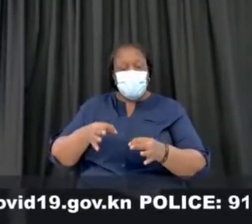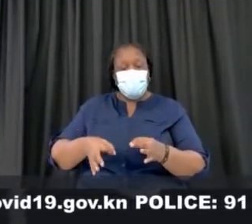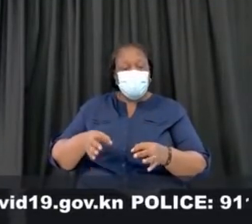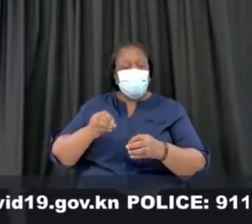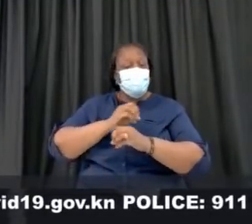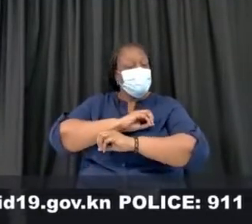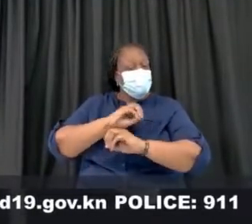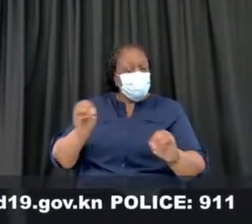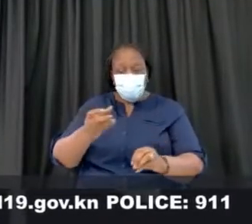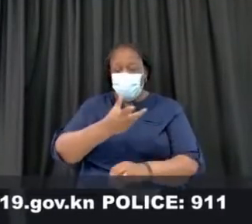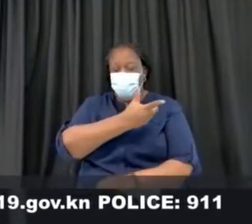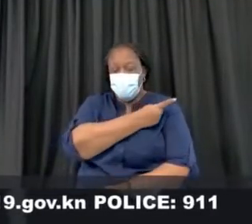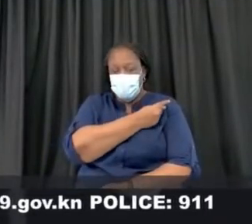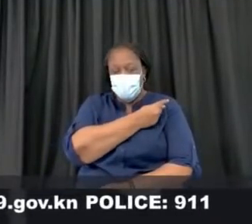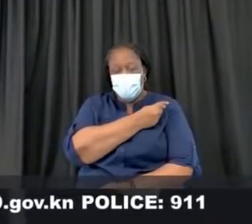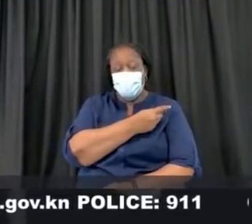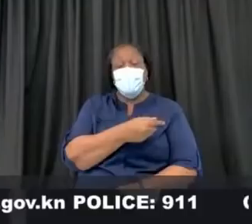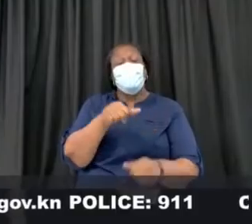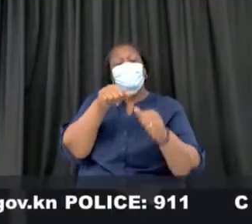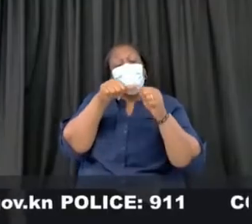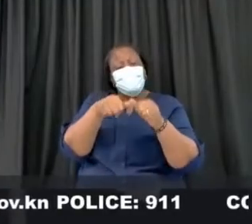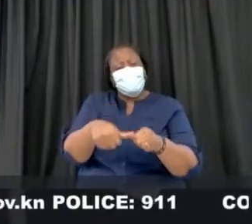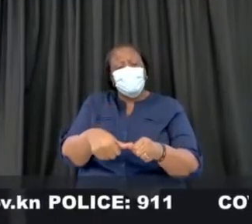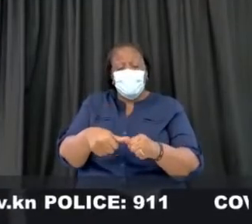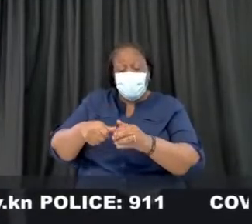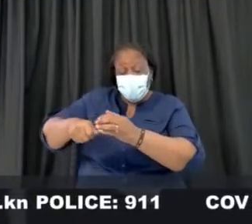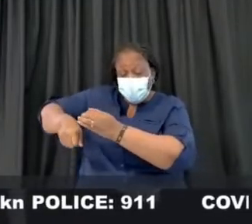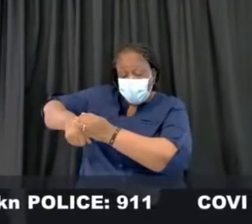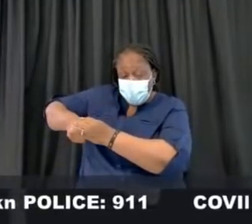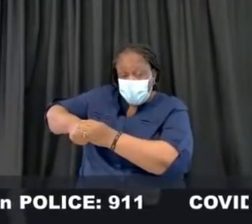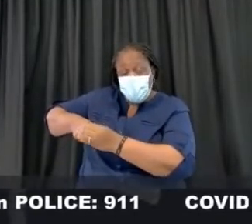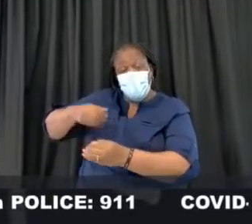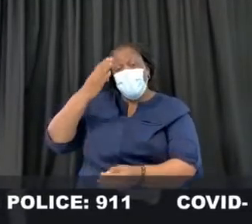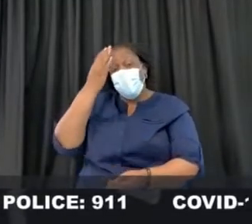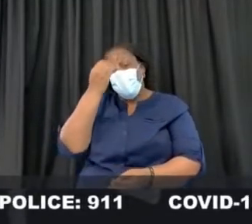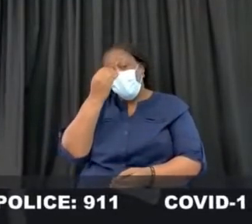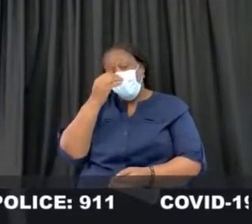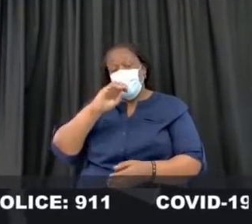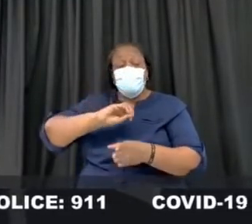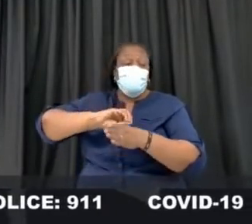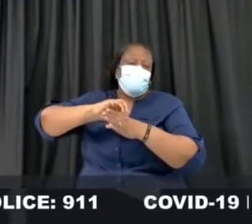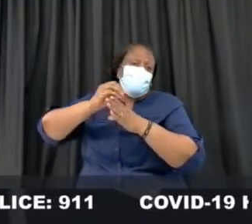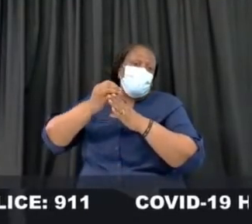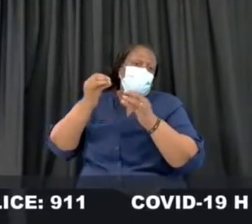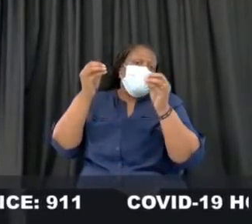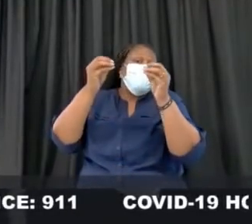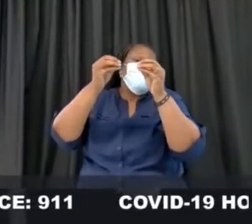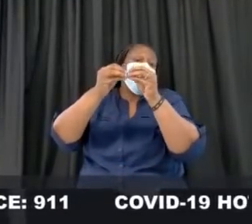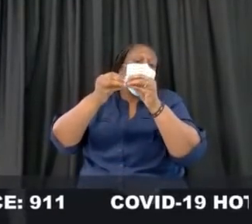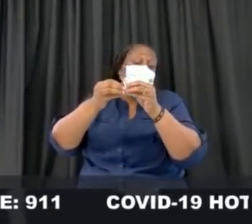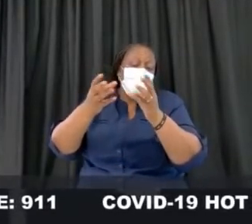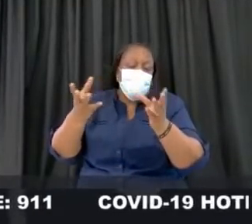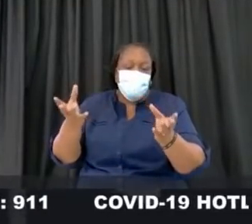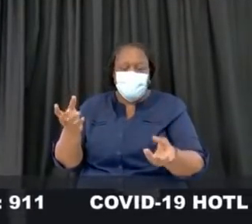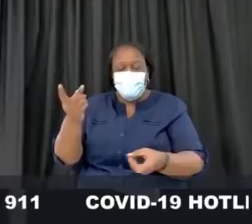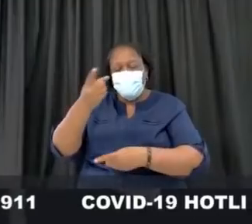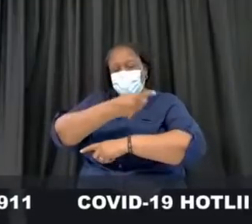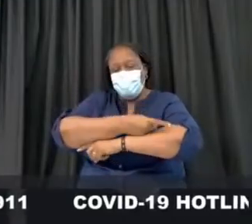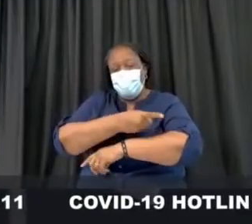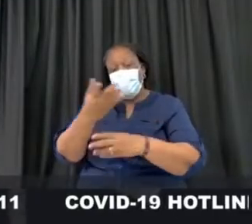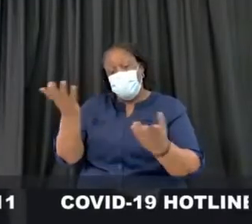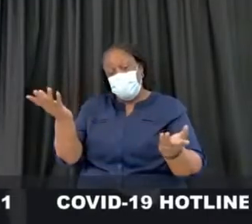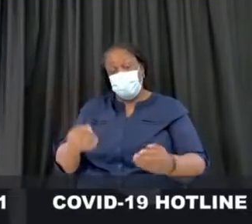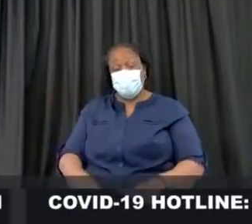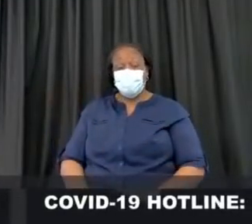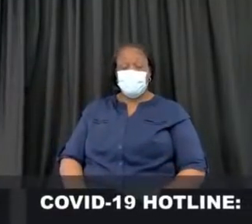the benefits from being vaccinated far outweigh you becoming sick and not being